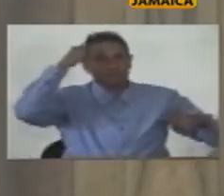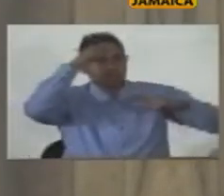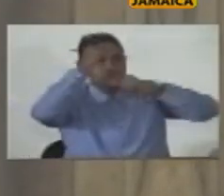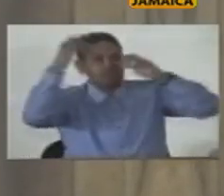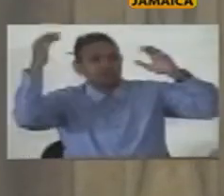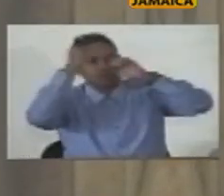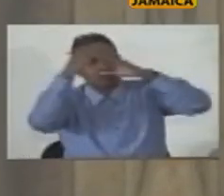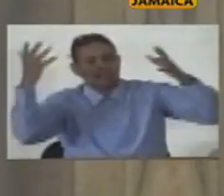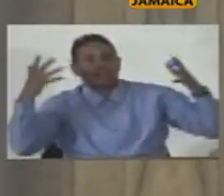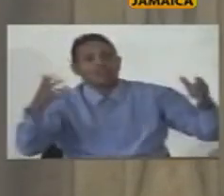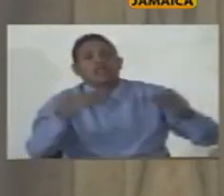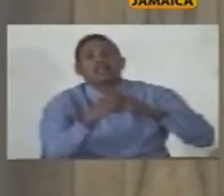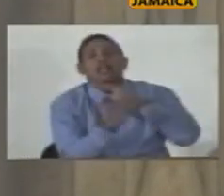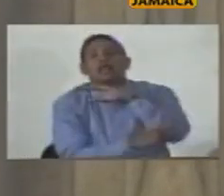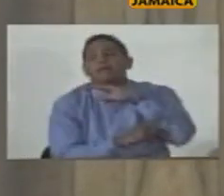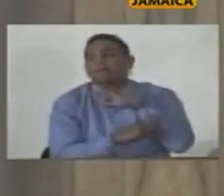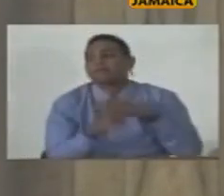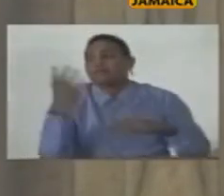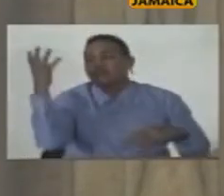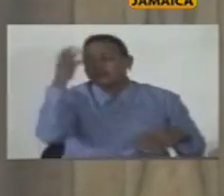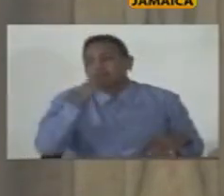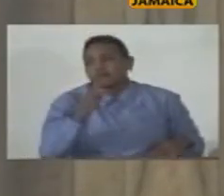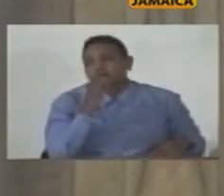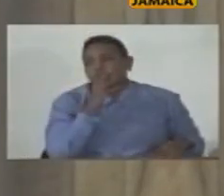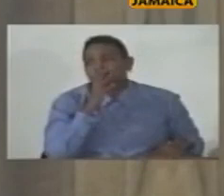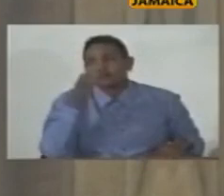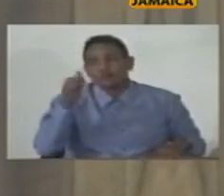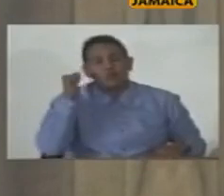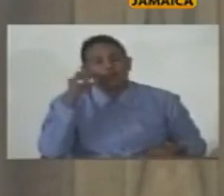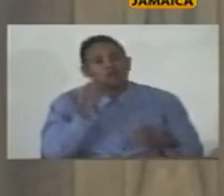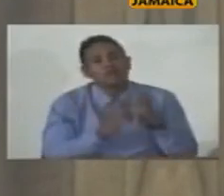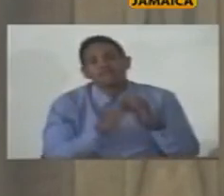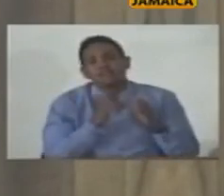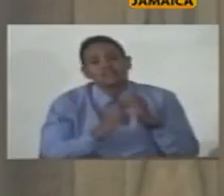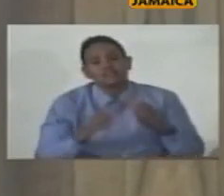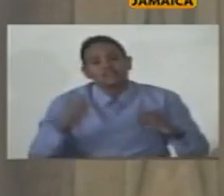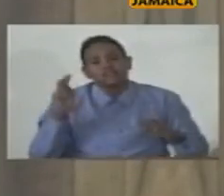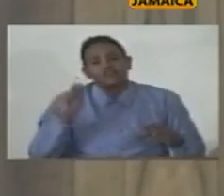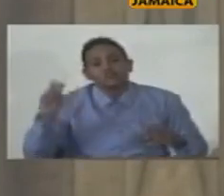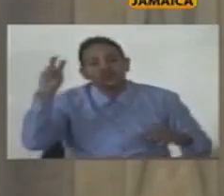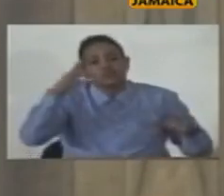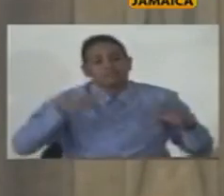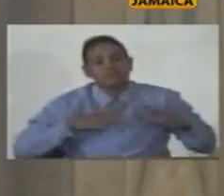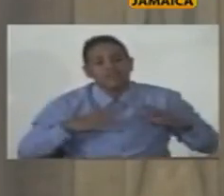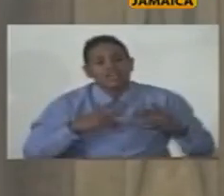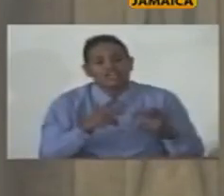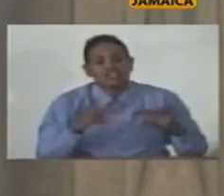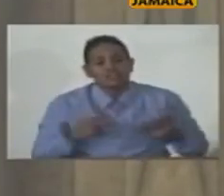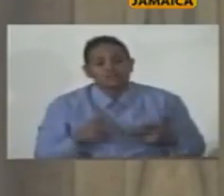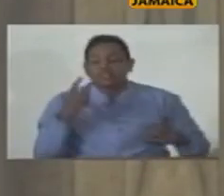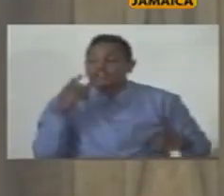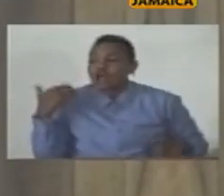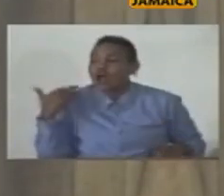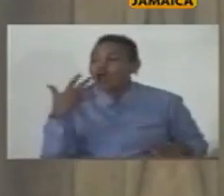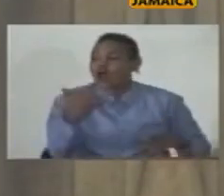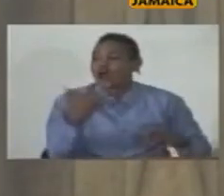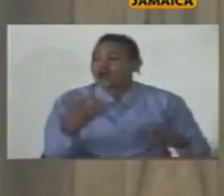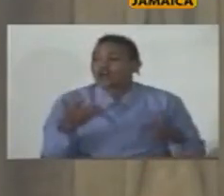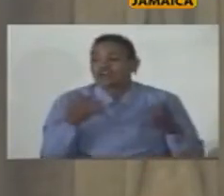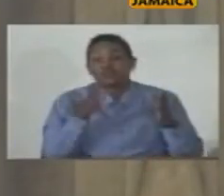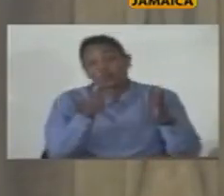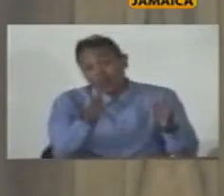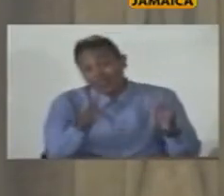Speaker, beautiful speaking is not going to revitalize the tourism sector. It is underway. Our action do